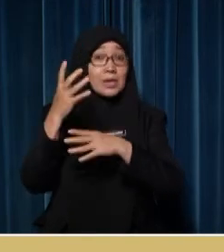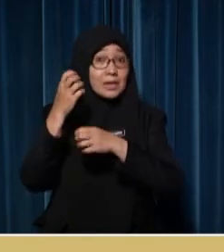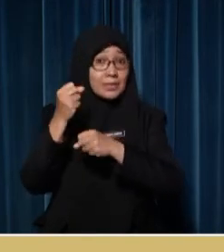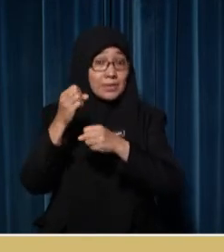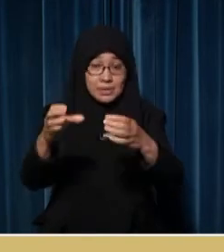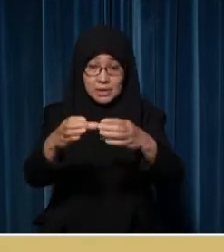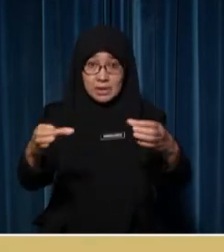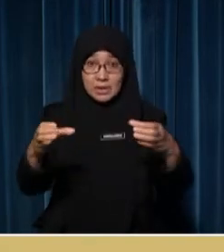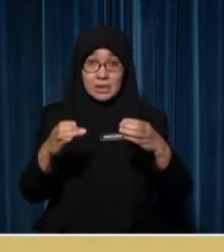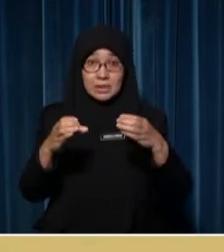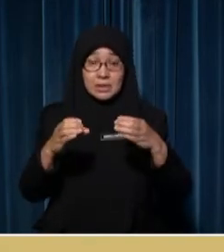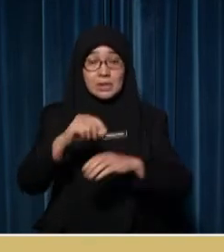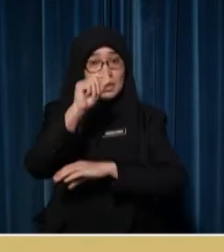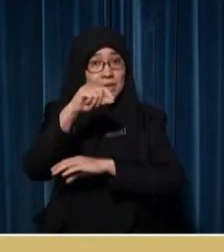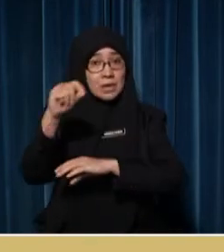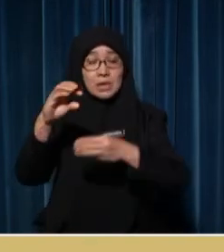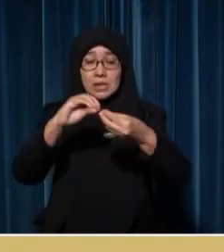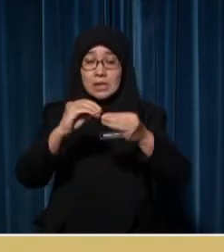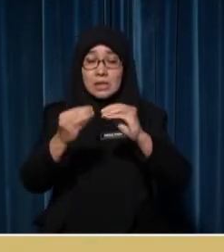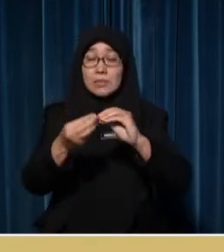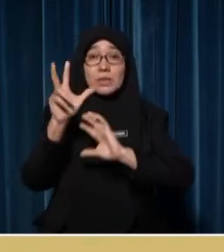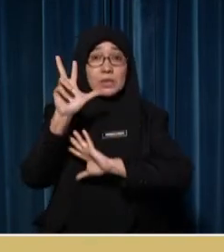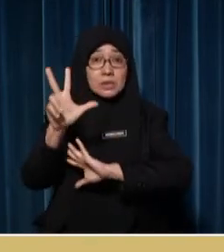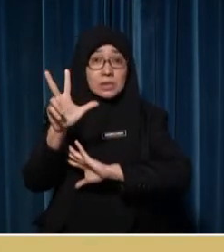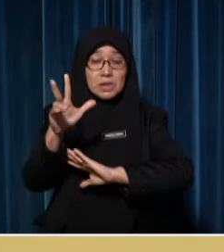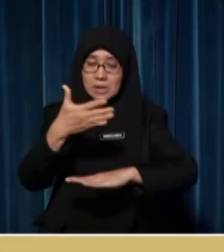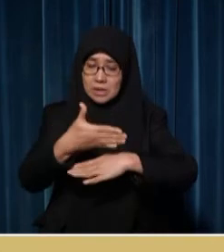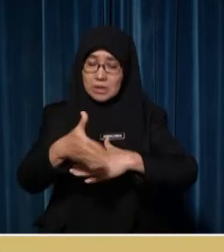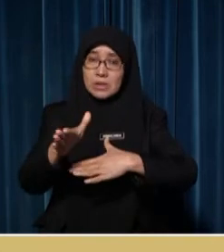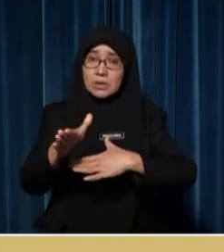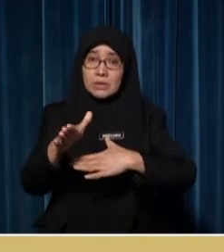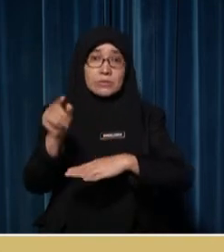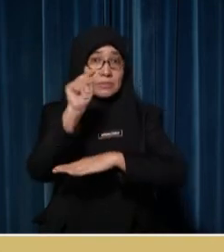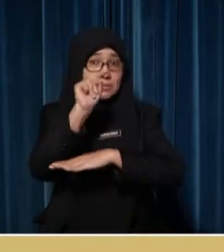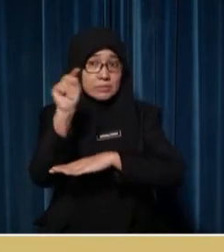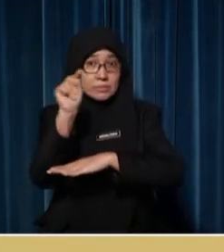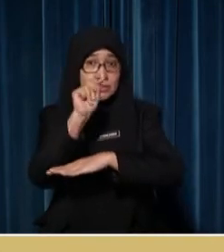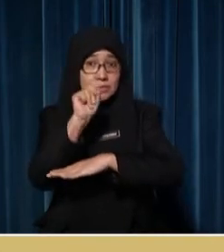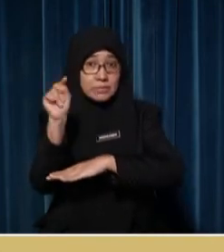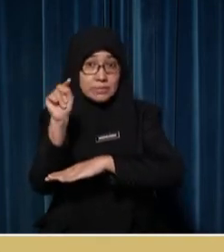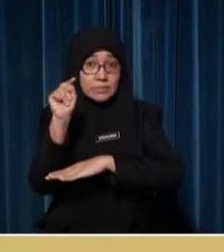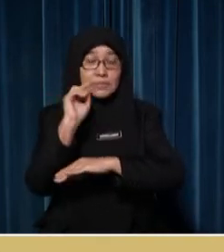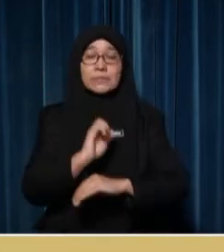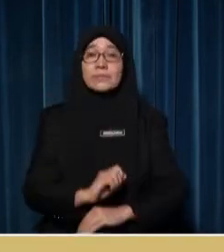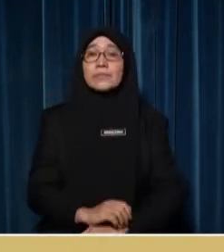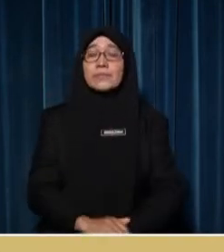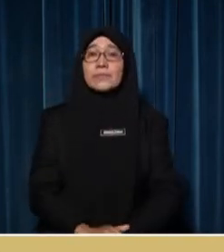Write the number 3 followed by the equal symbol.